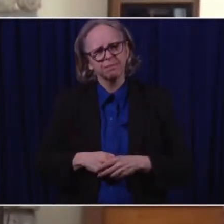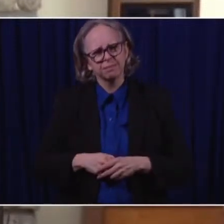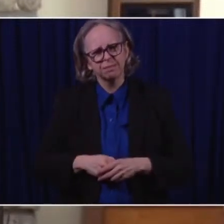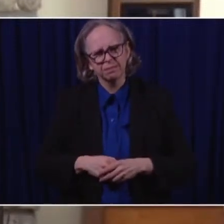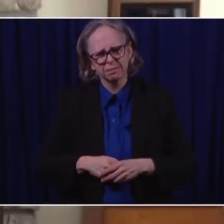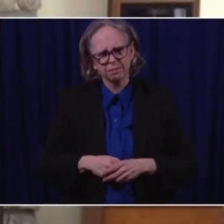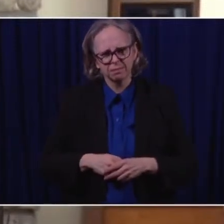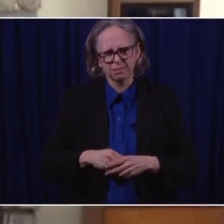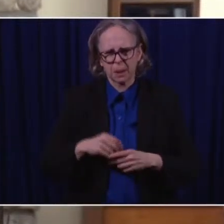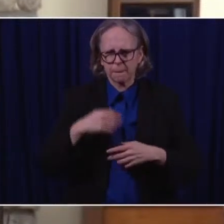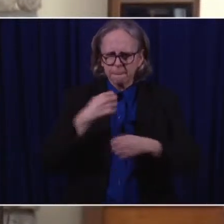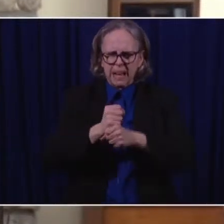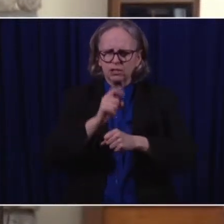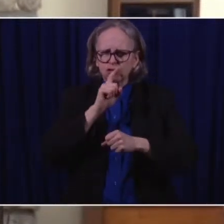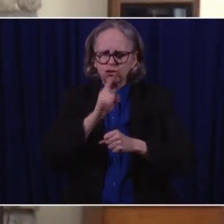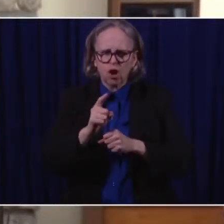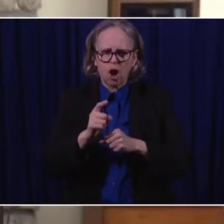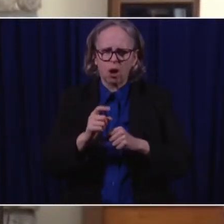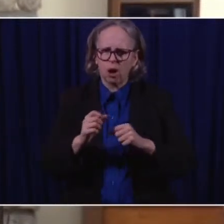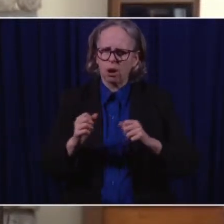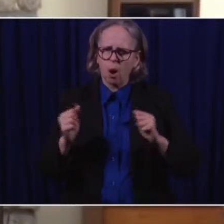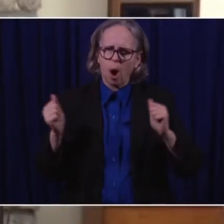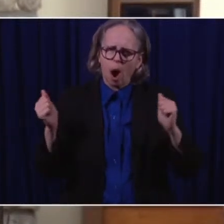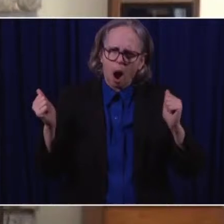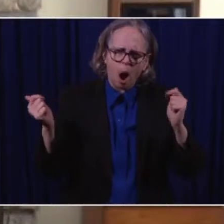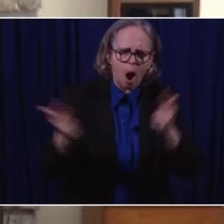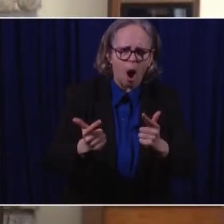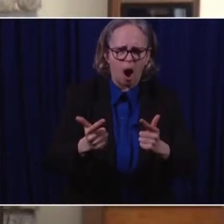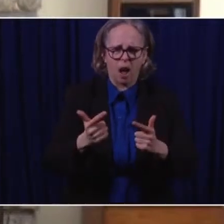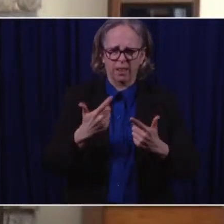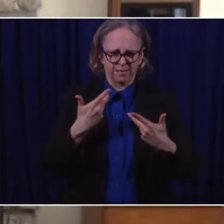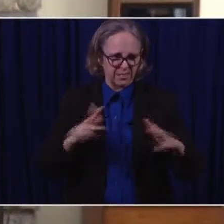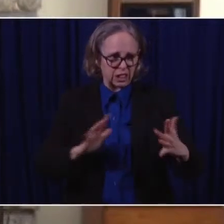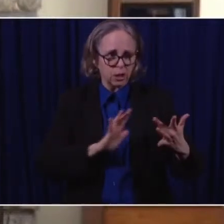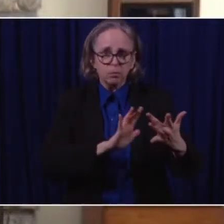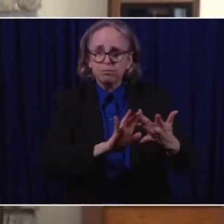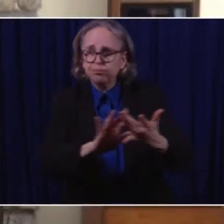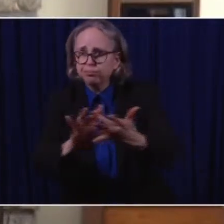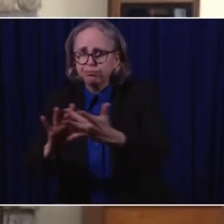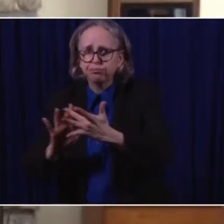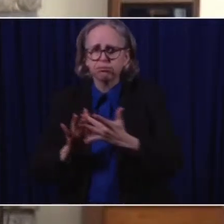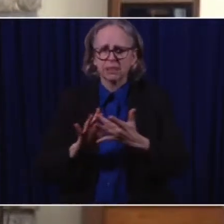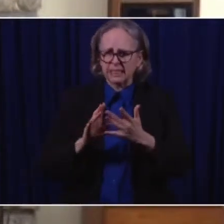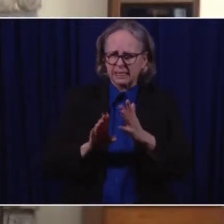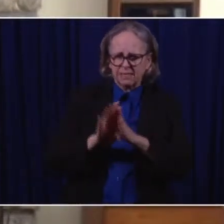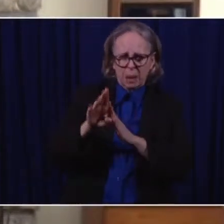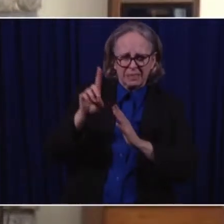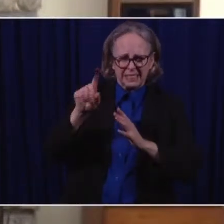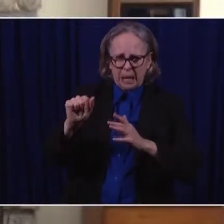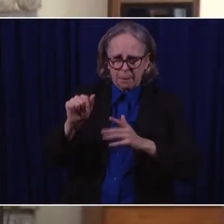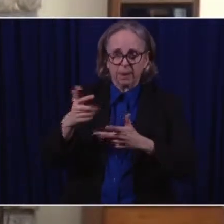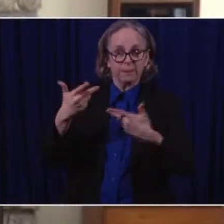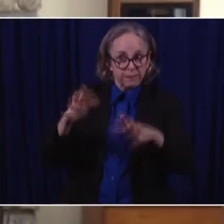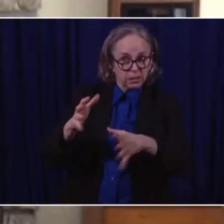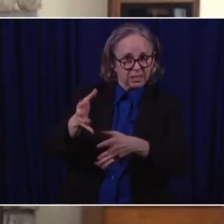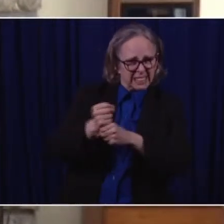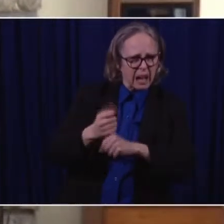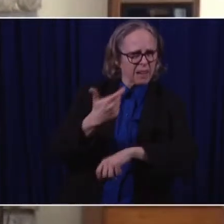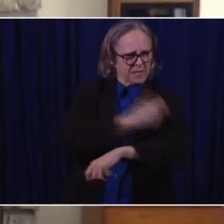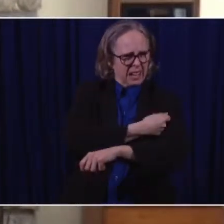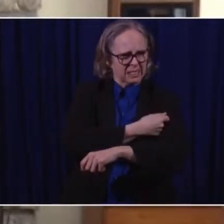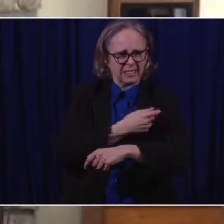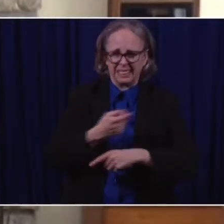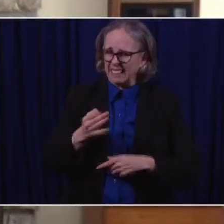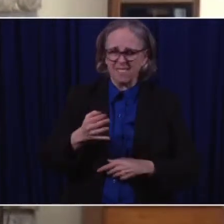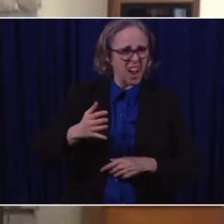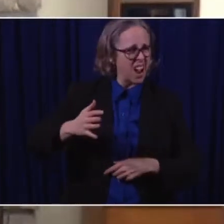fact contacted, and those who want the vaccine do in fact receive the vaccines. There's a work in progress, not done.